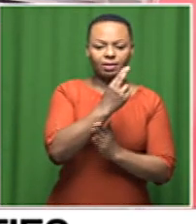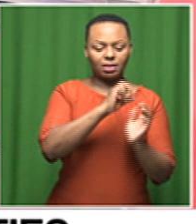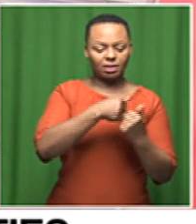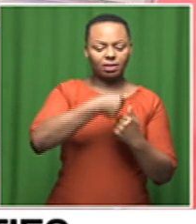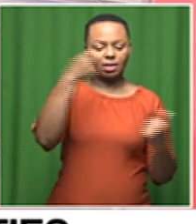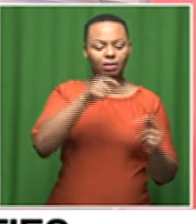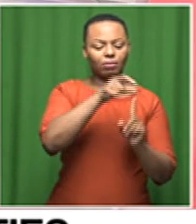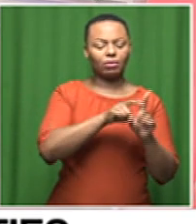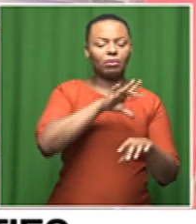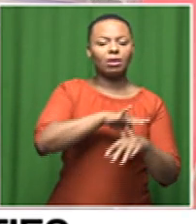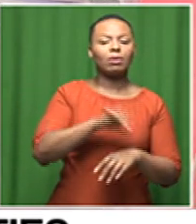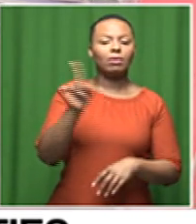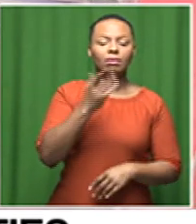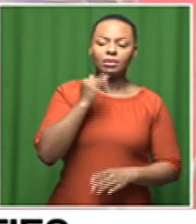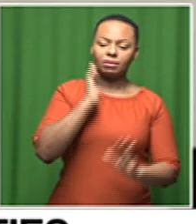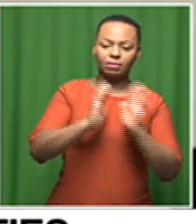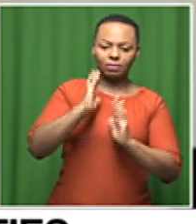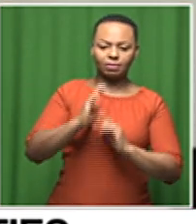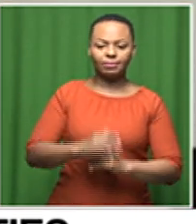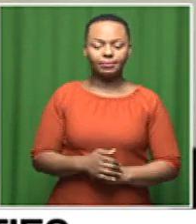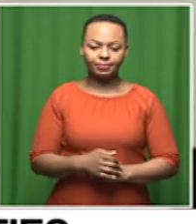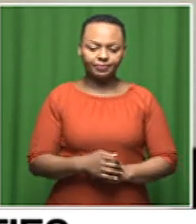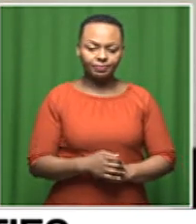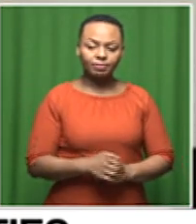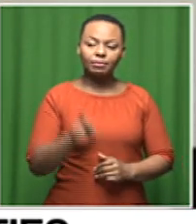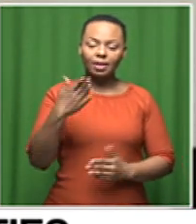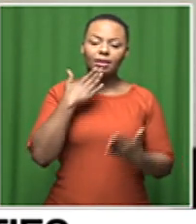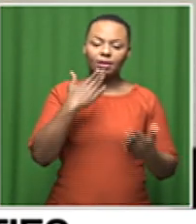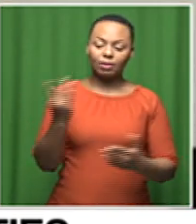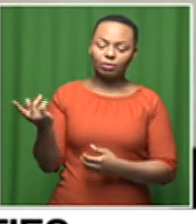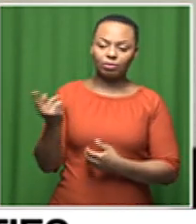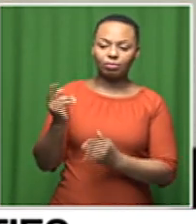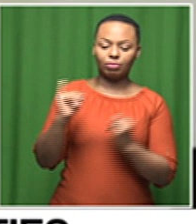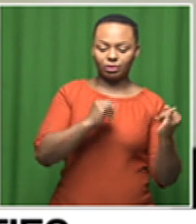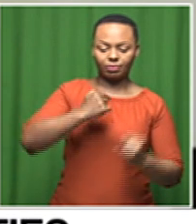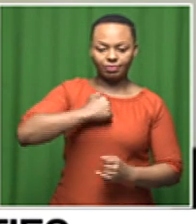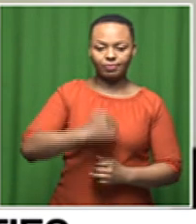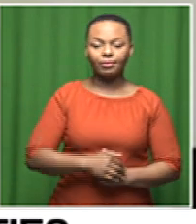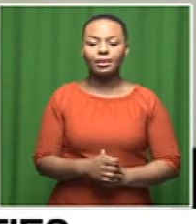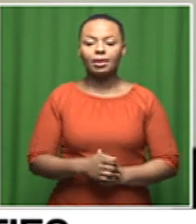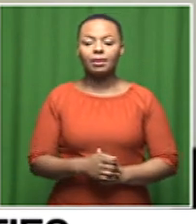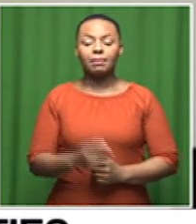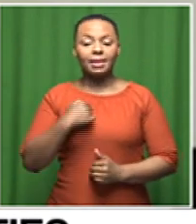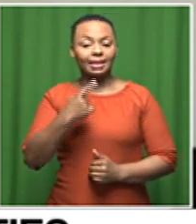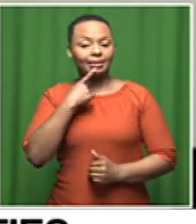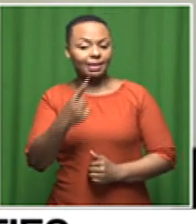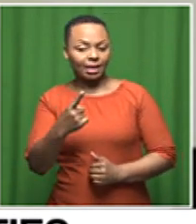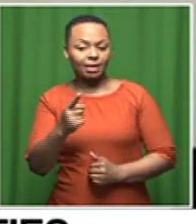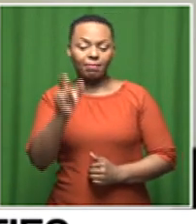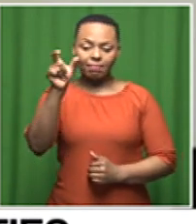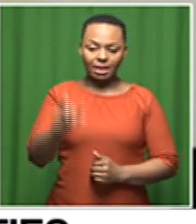Thank you, thank you, Musa, for having me. What I can say, the Patients'